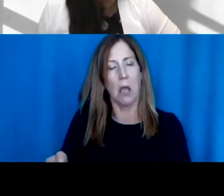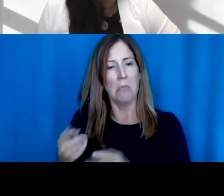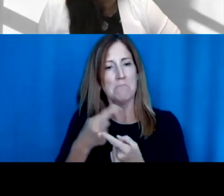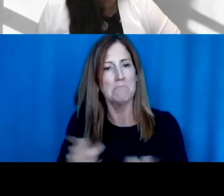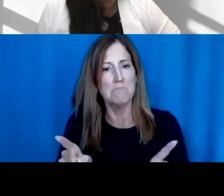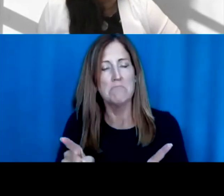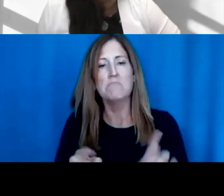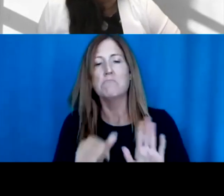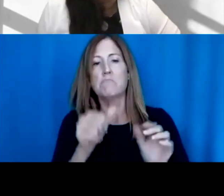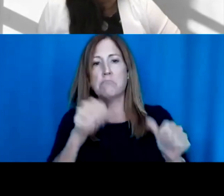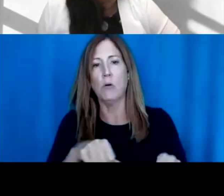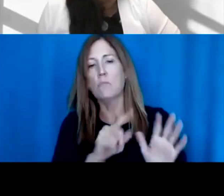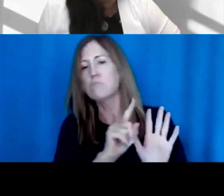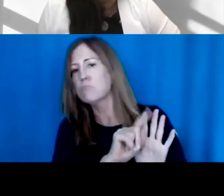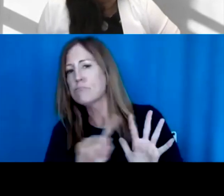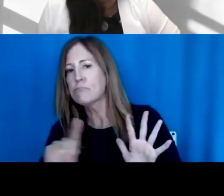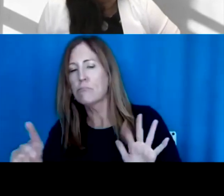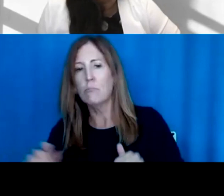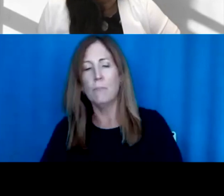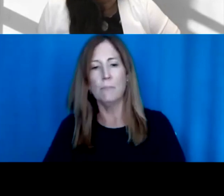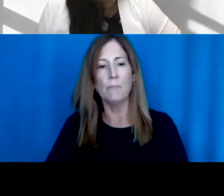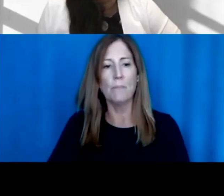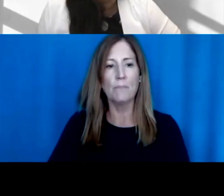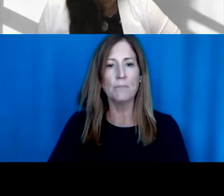Let's see.